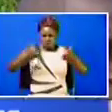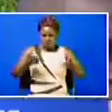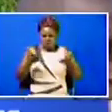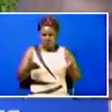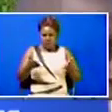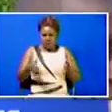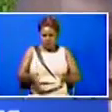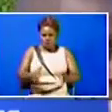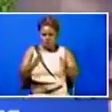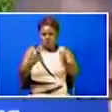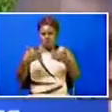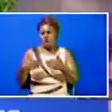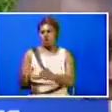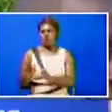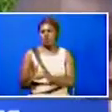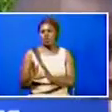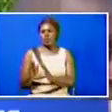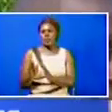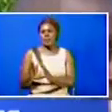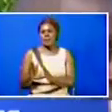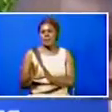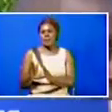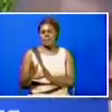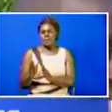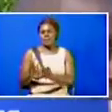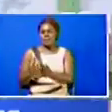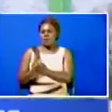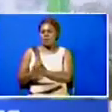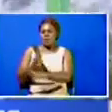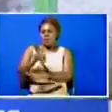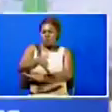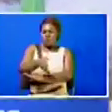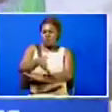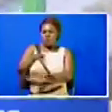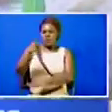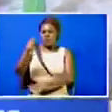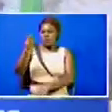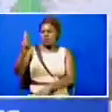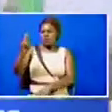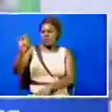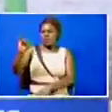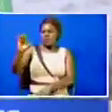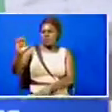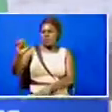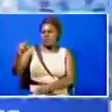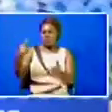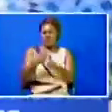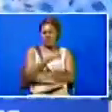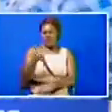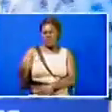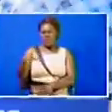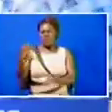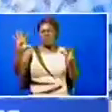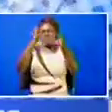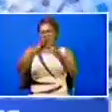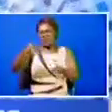we've lost this road that crosses from to Resha, all the way to Kalwal, as it